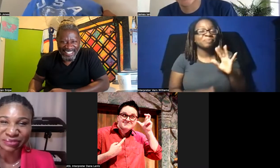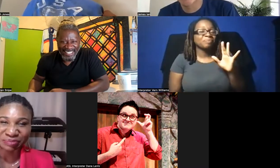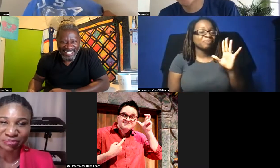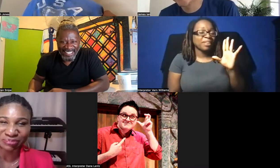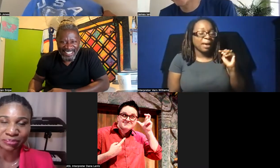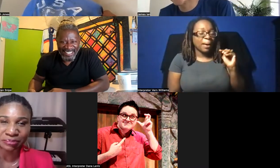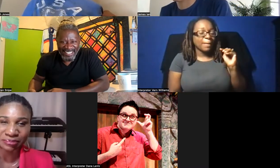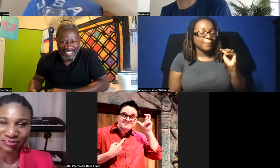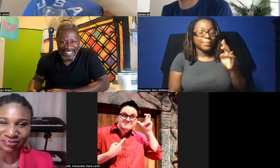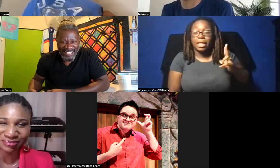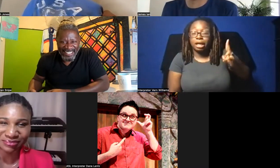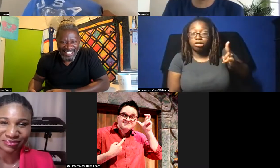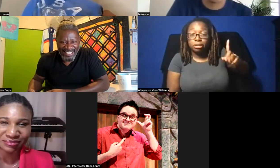So historically, we understand